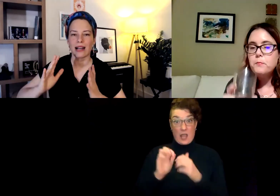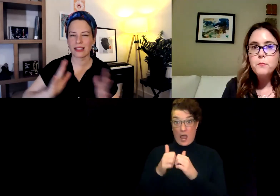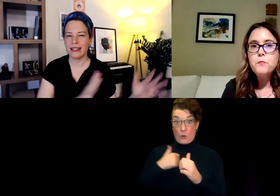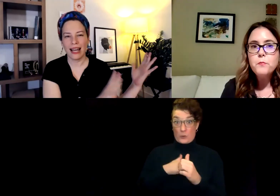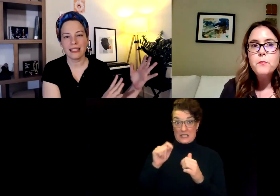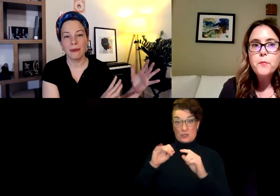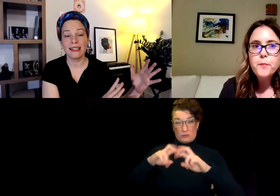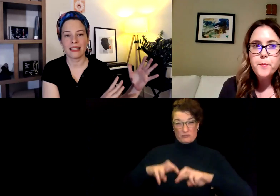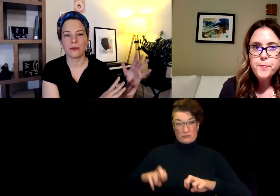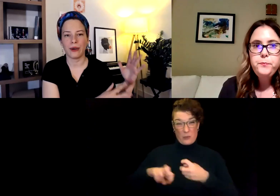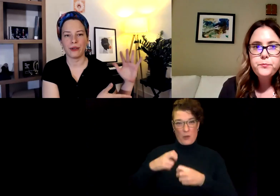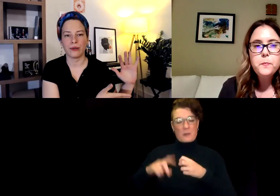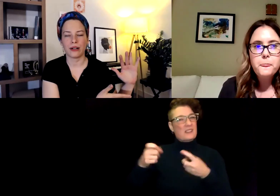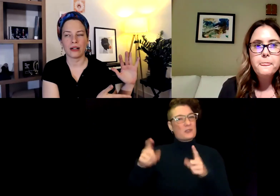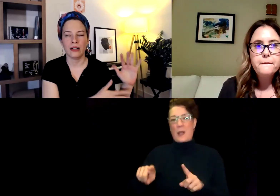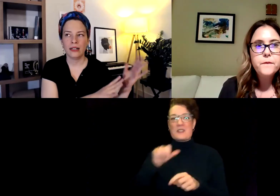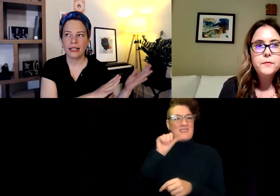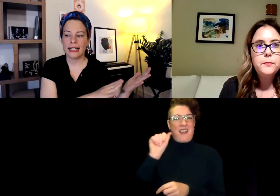happen outside of that space, like where